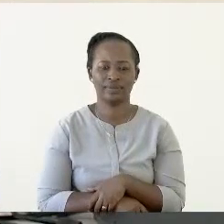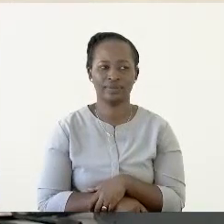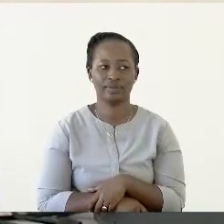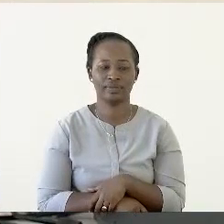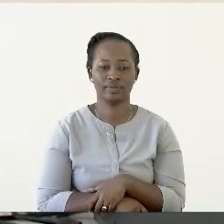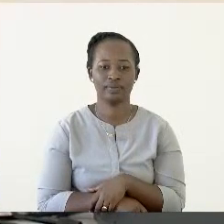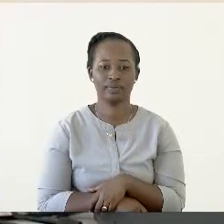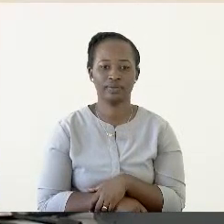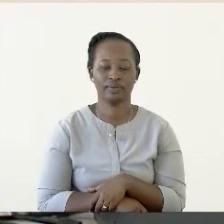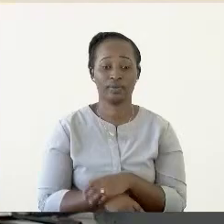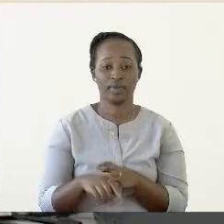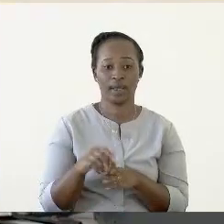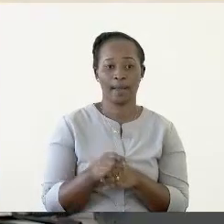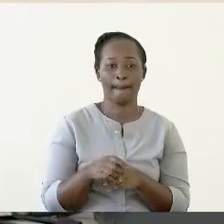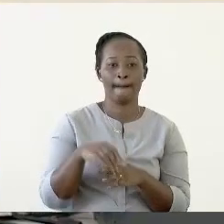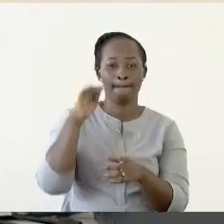Multiple choice questions.